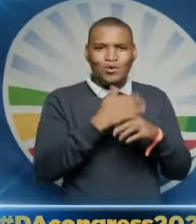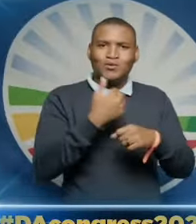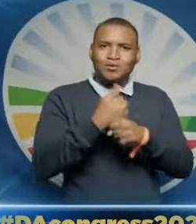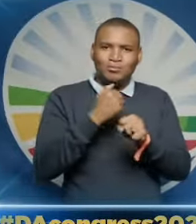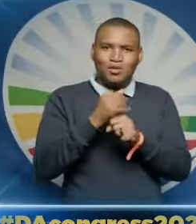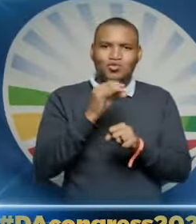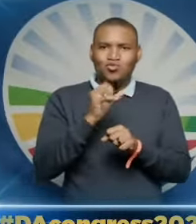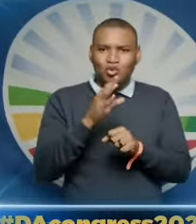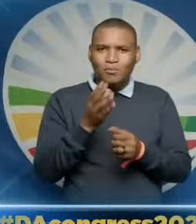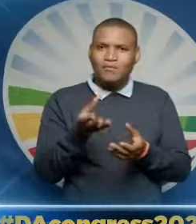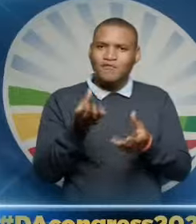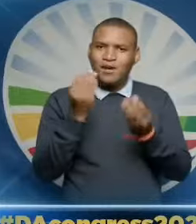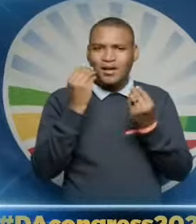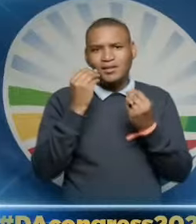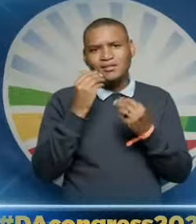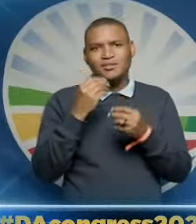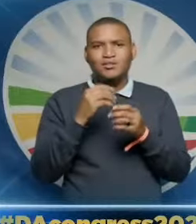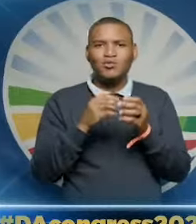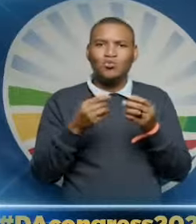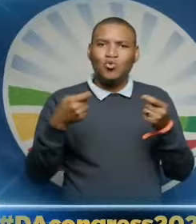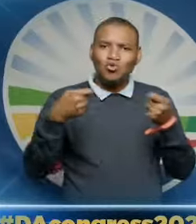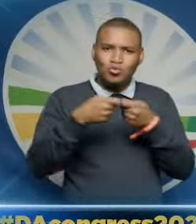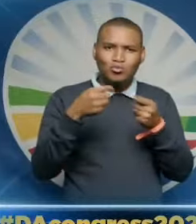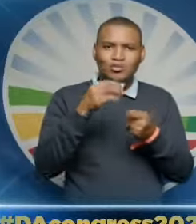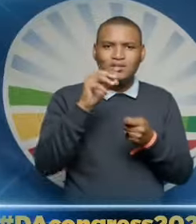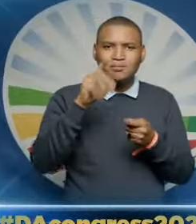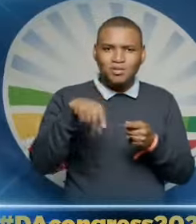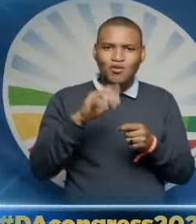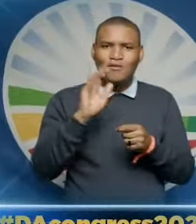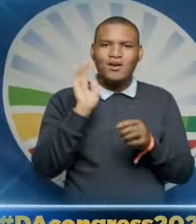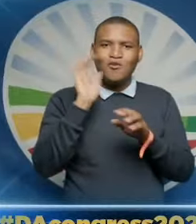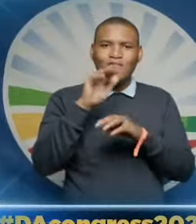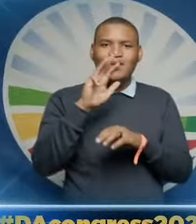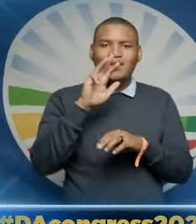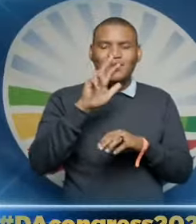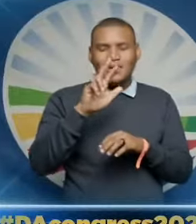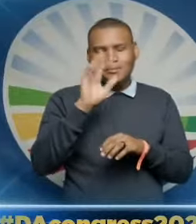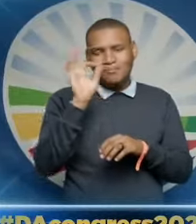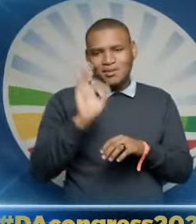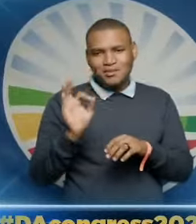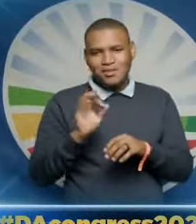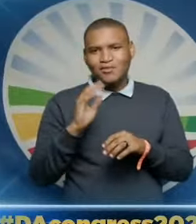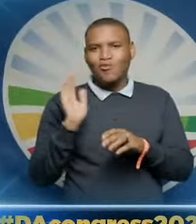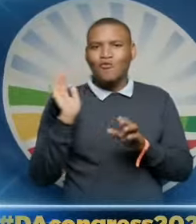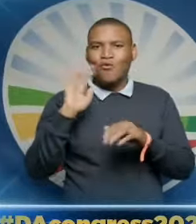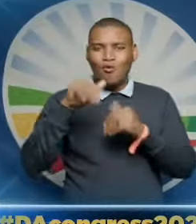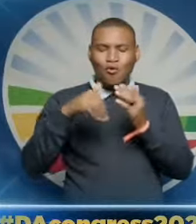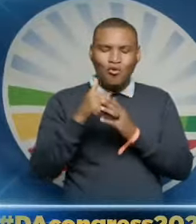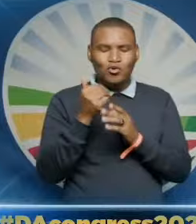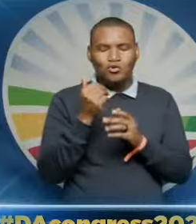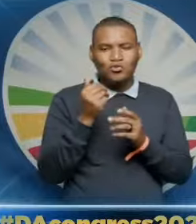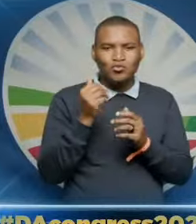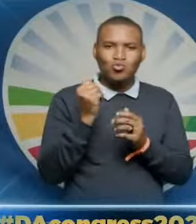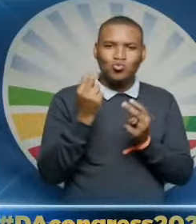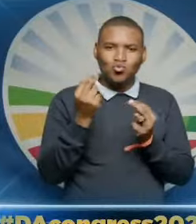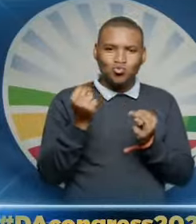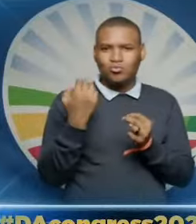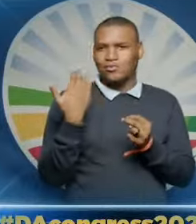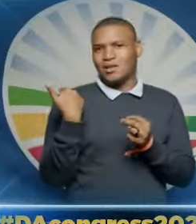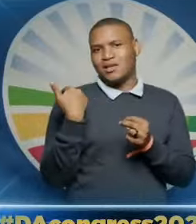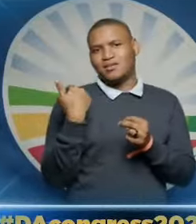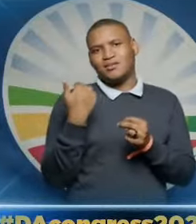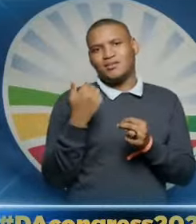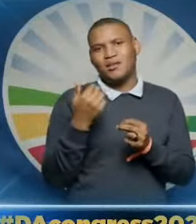to contribute over 98% of all new jobs in the last few months of the fourth quarter of